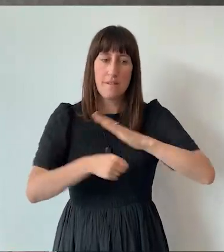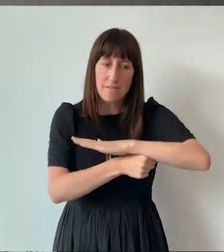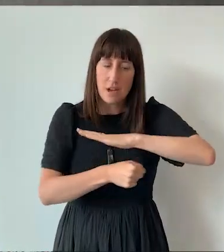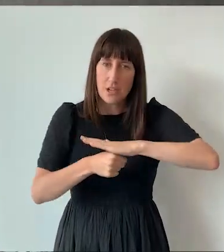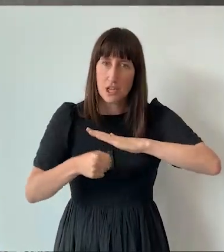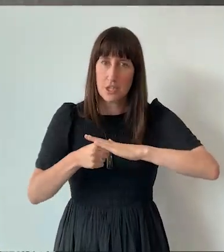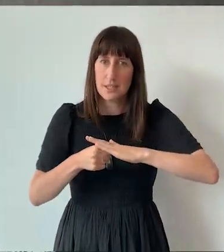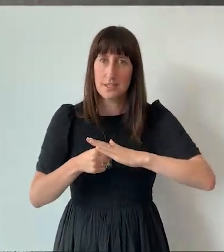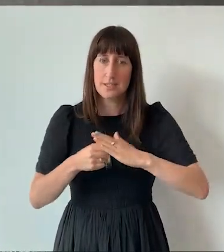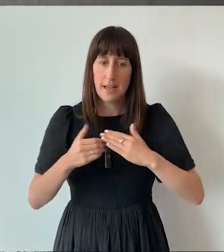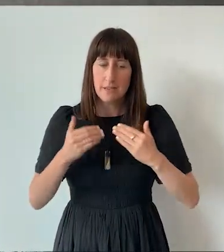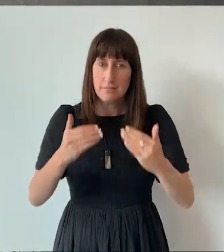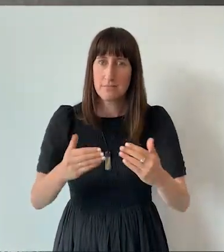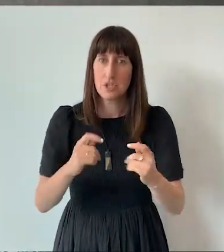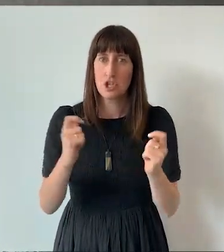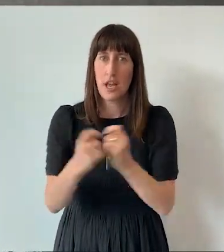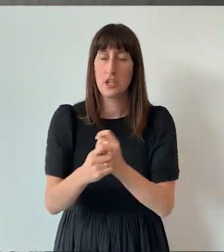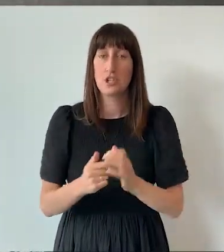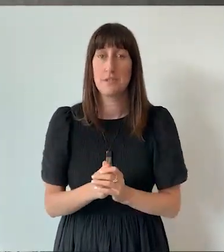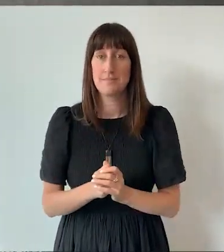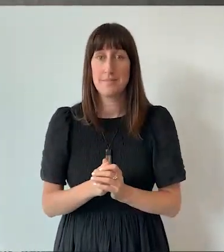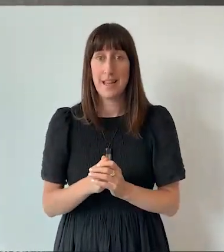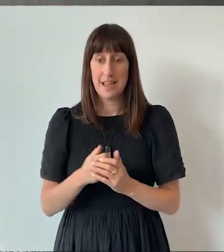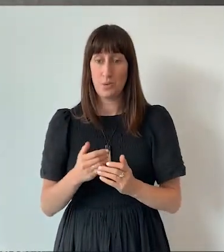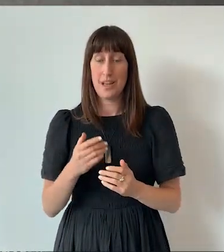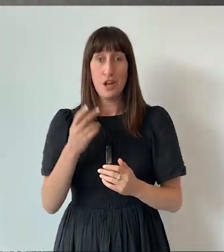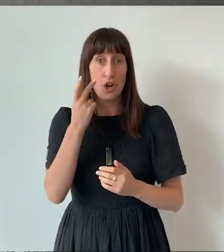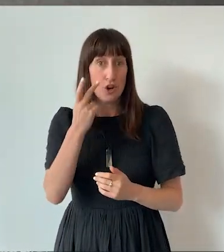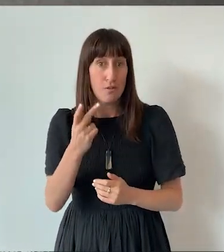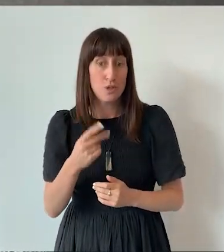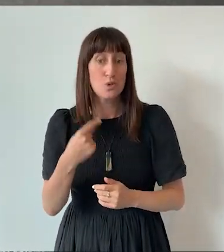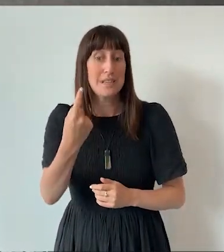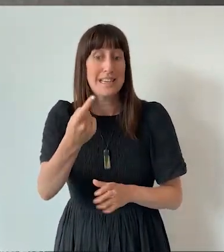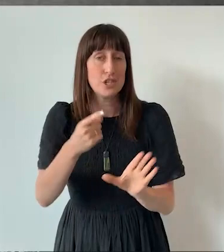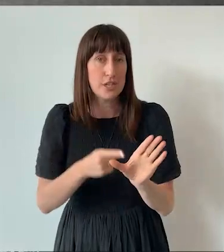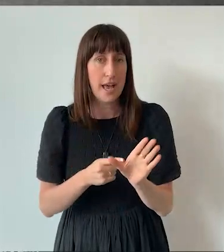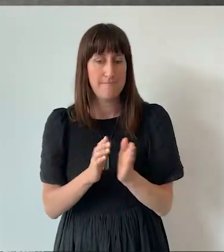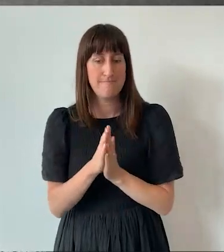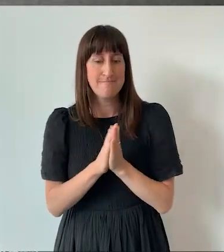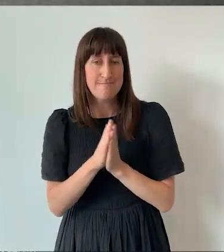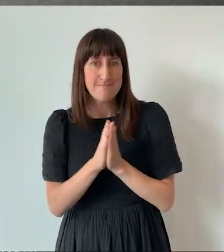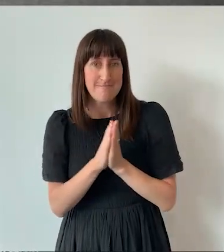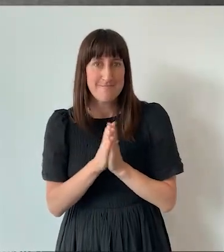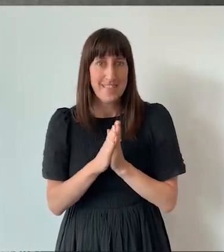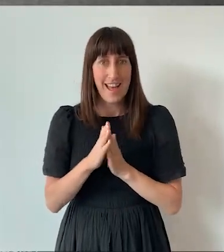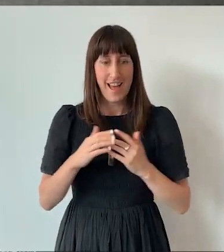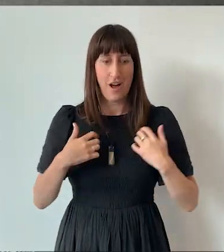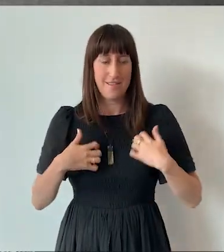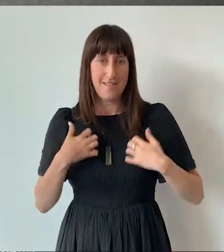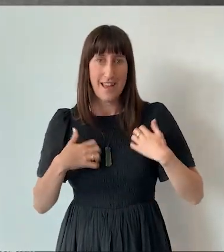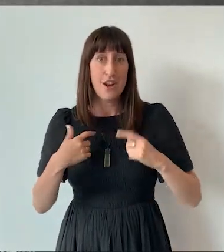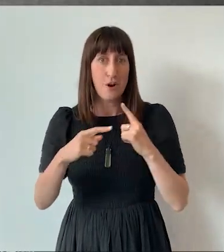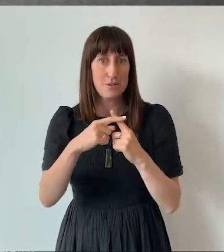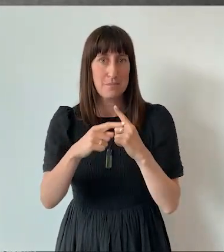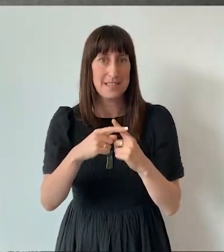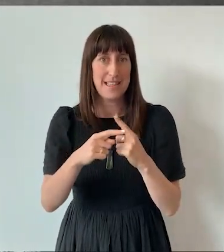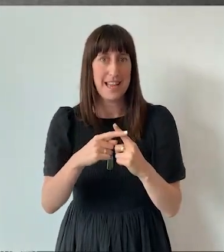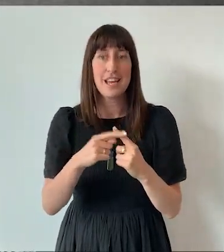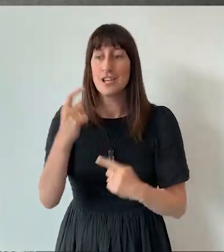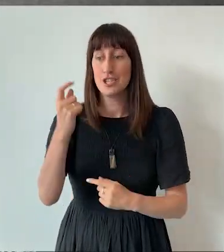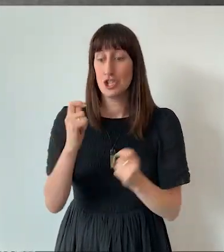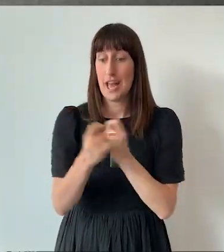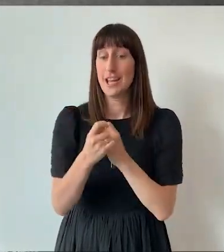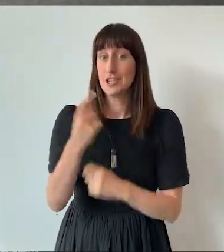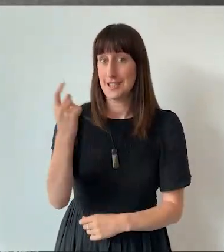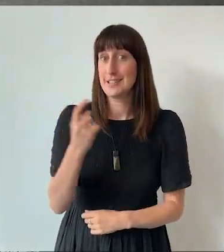I'm feeling really enthusiastic and optimistic. The winds of change are definitely stirring.